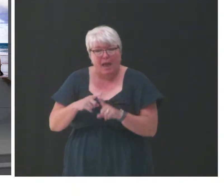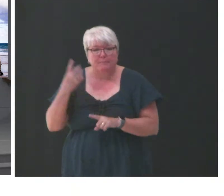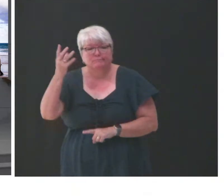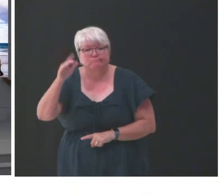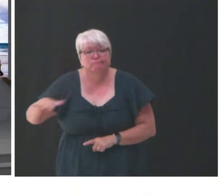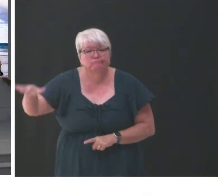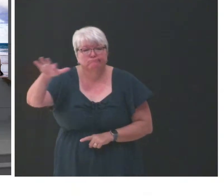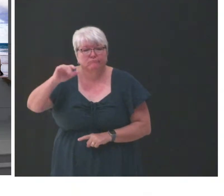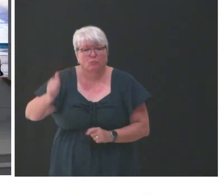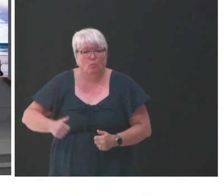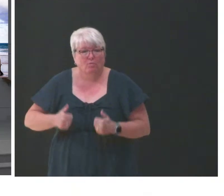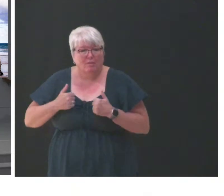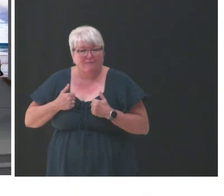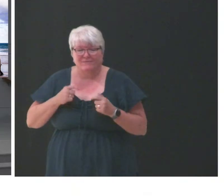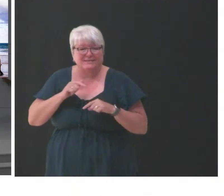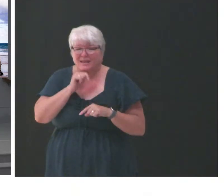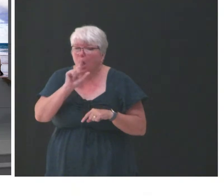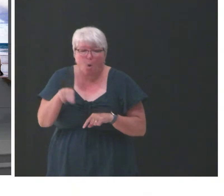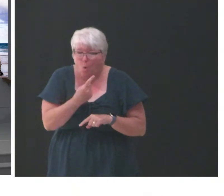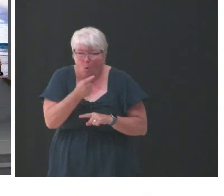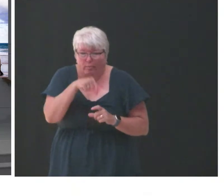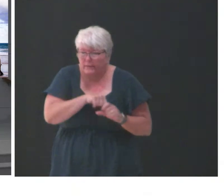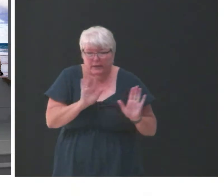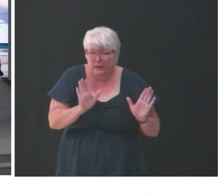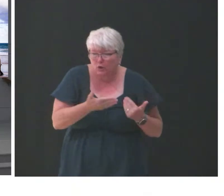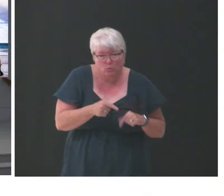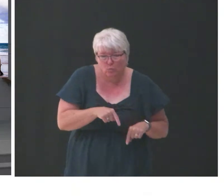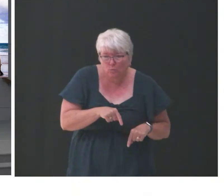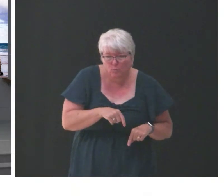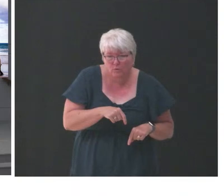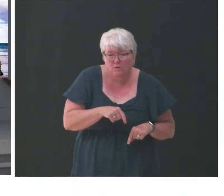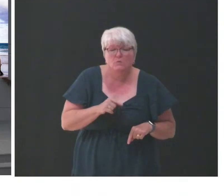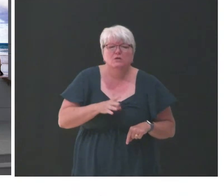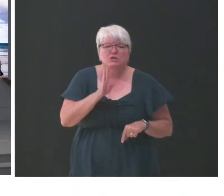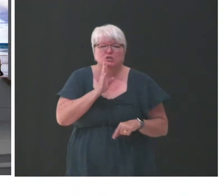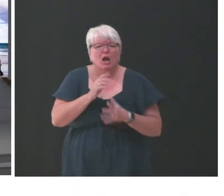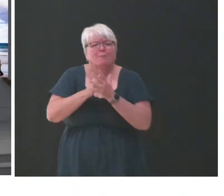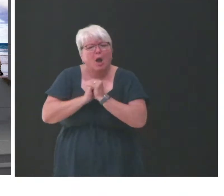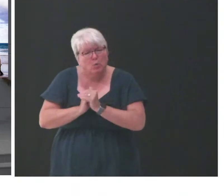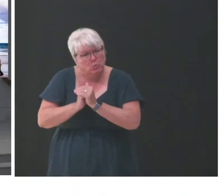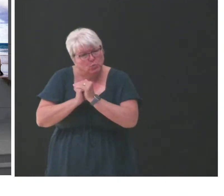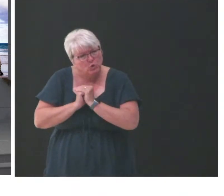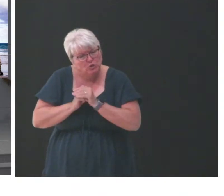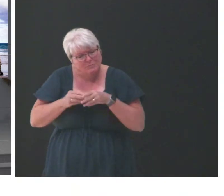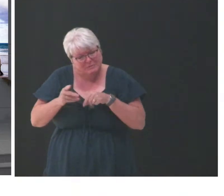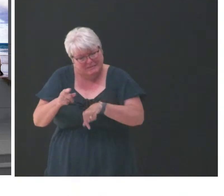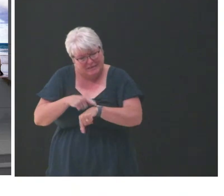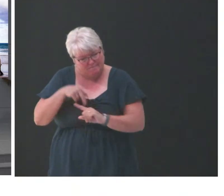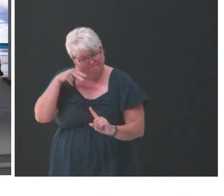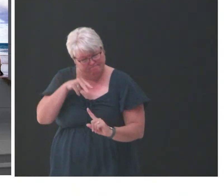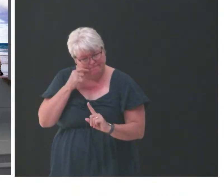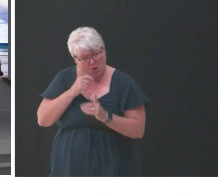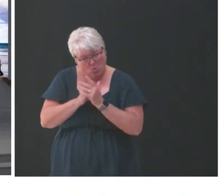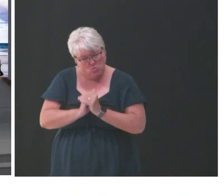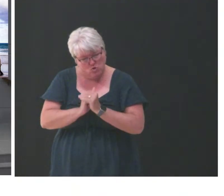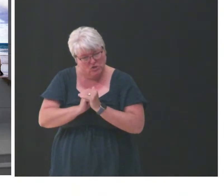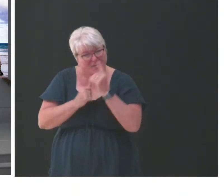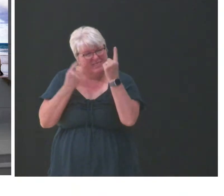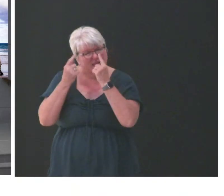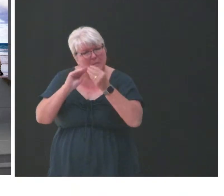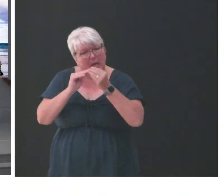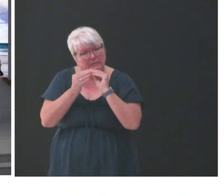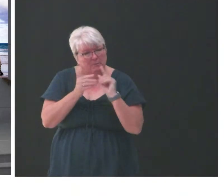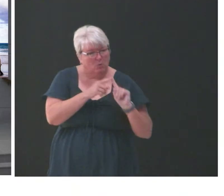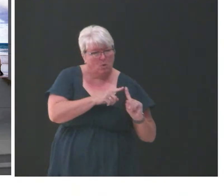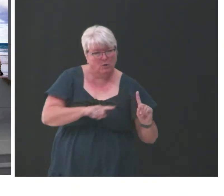out of here, but it can't just be here. And so as we talk about worship this morning and spend some time doing that, think of that number. 1